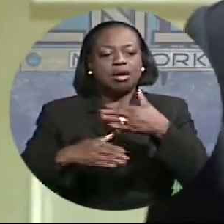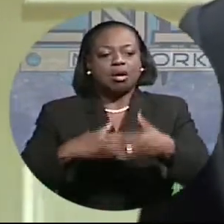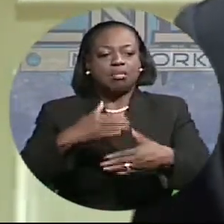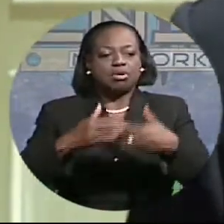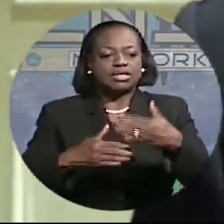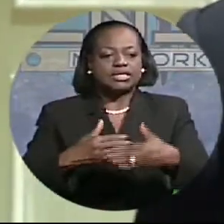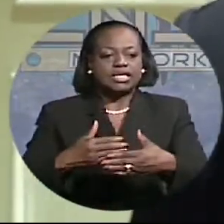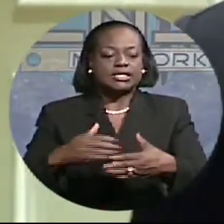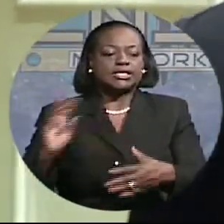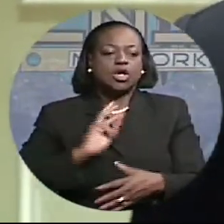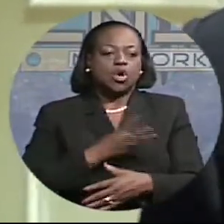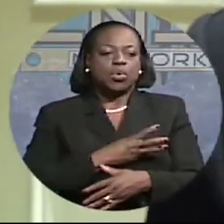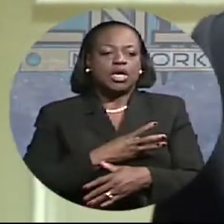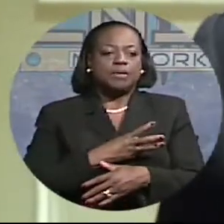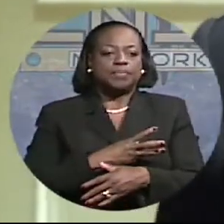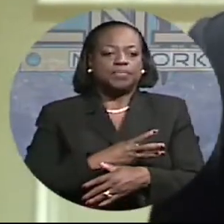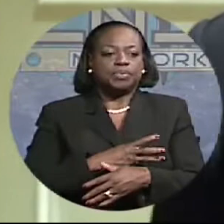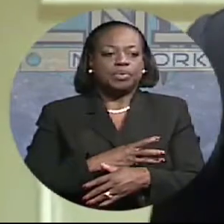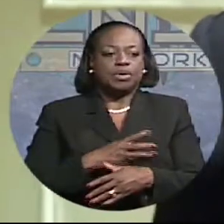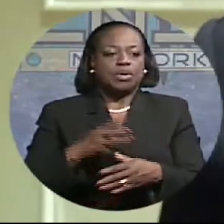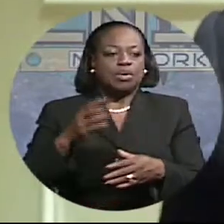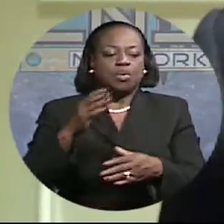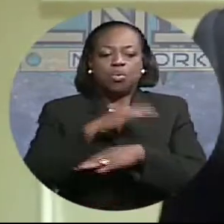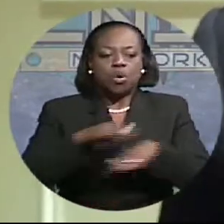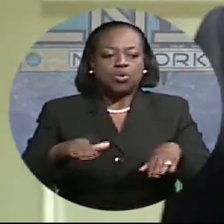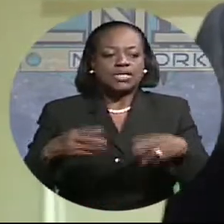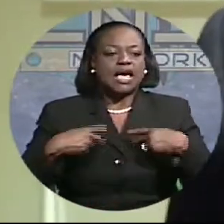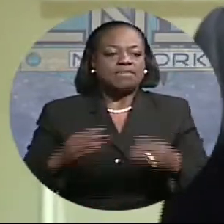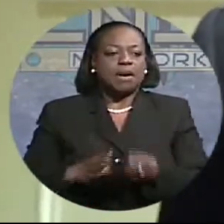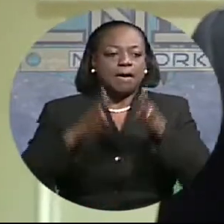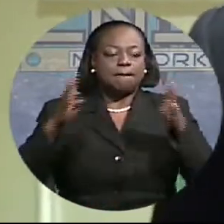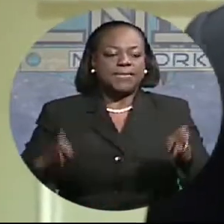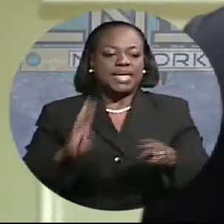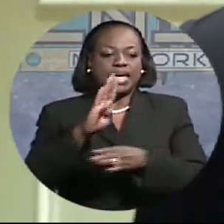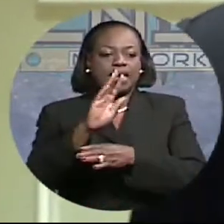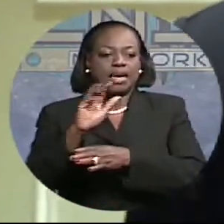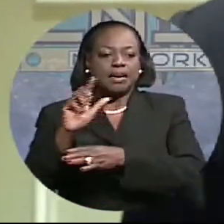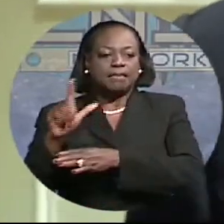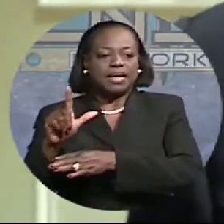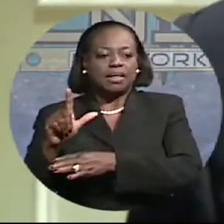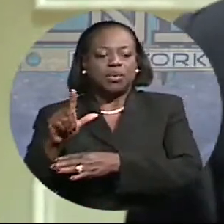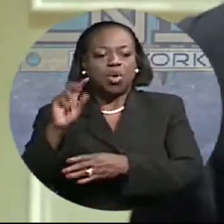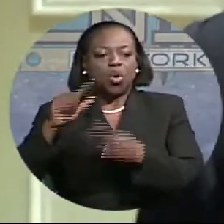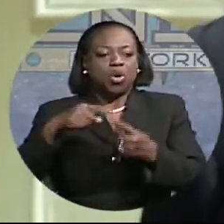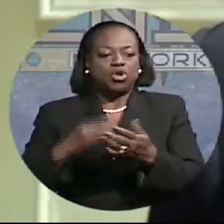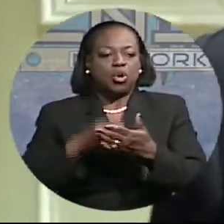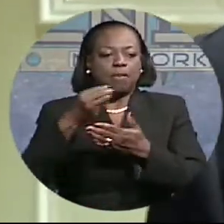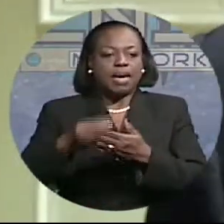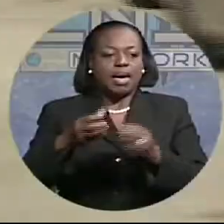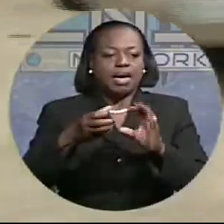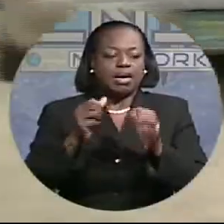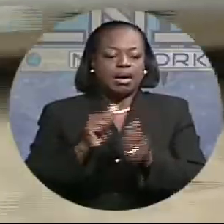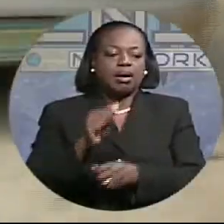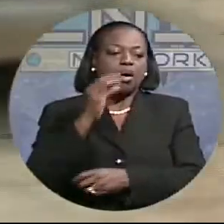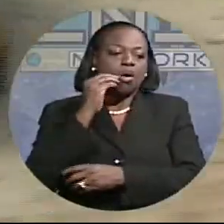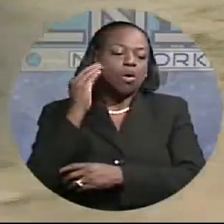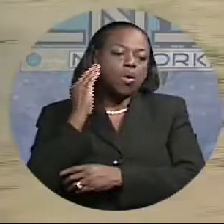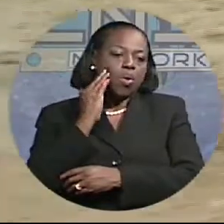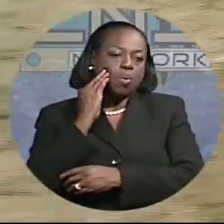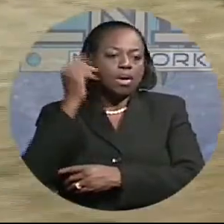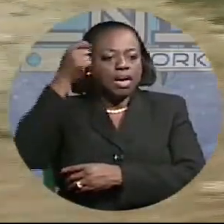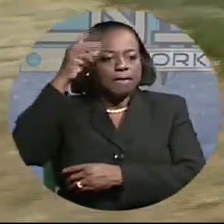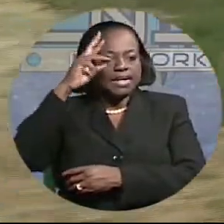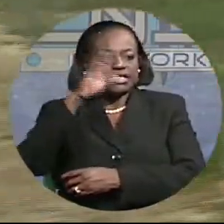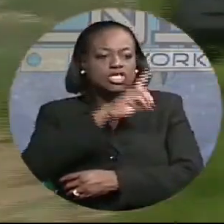that, you know, we won't have an astronomical bill associated with buying one of these homes. Minister Dorsett said while the technology